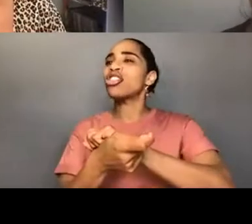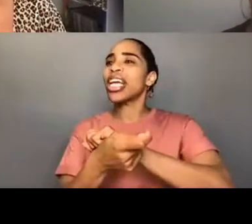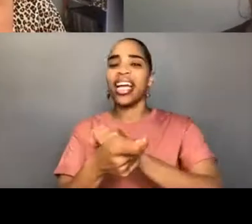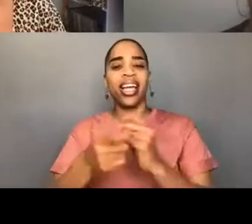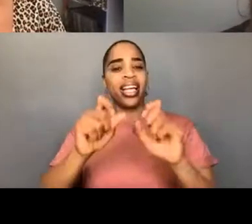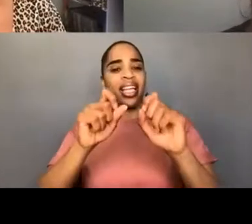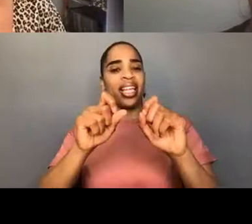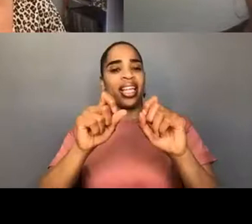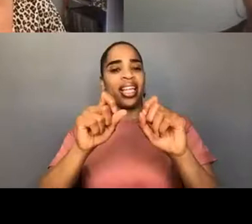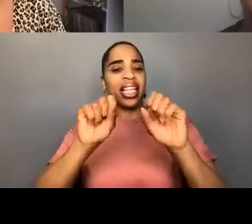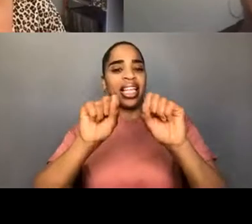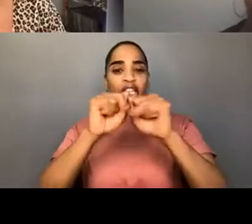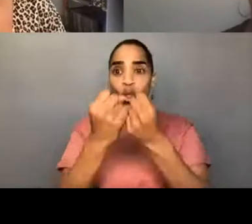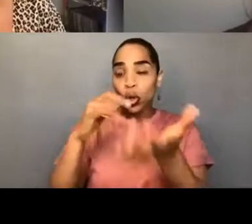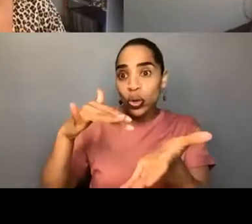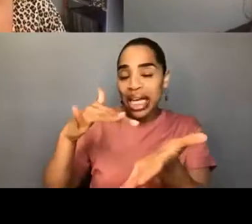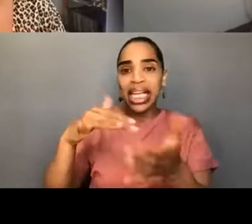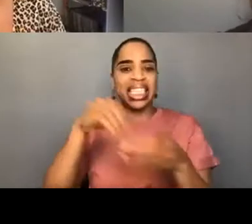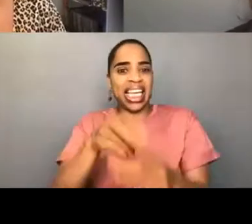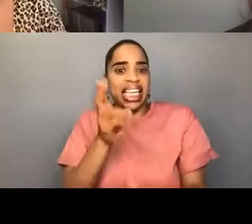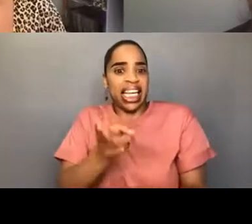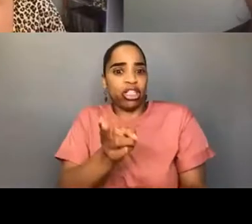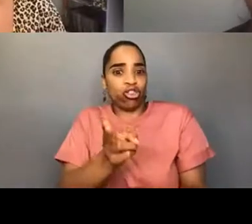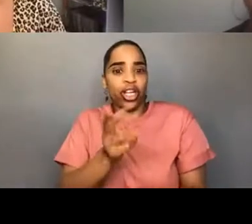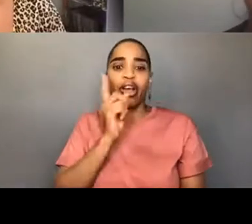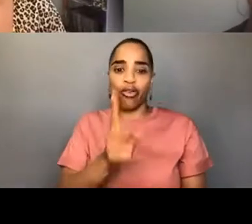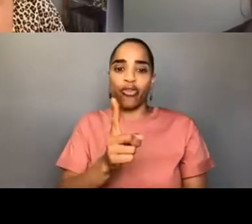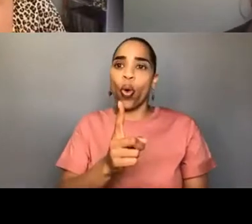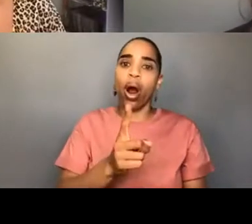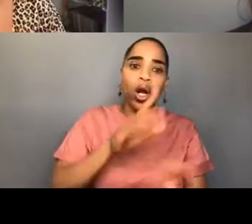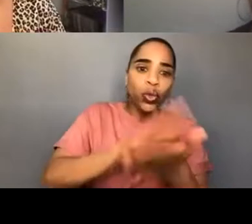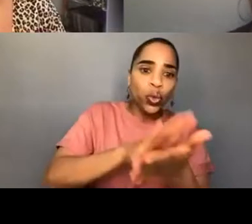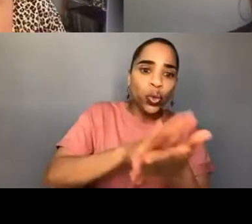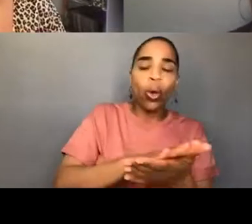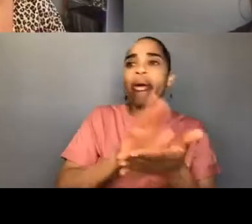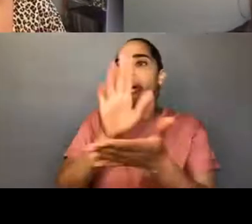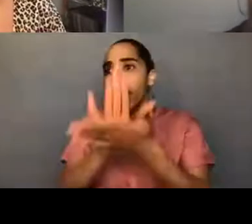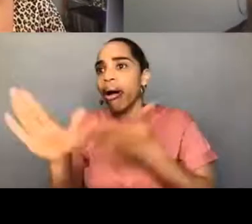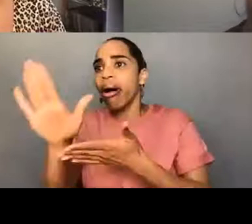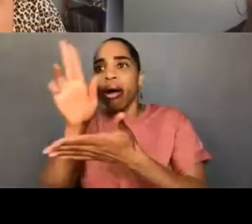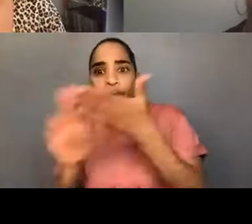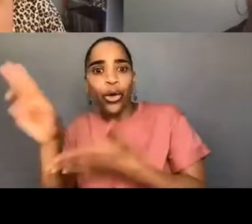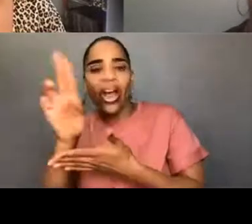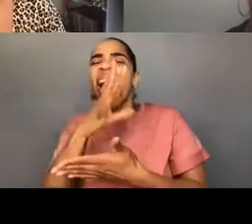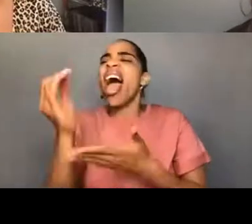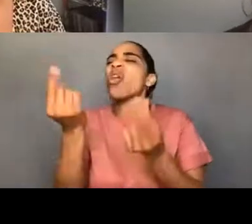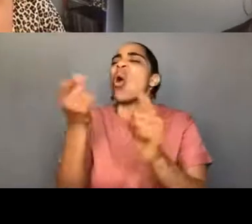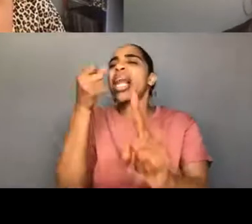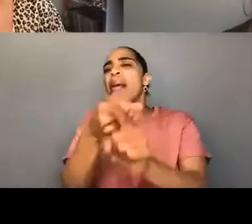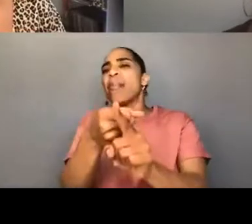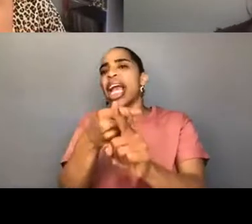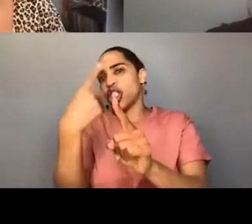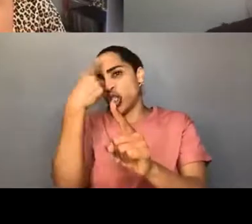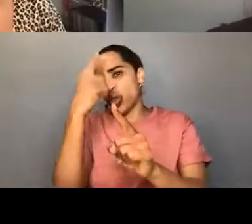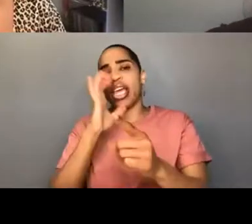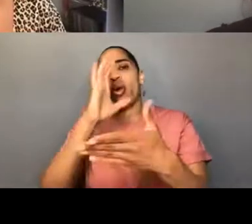studies, the way that social studies and history is being taught in primary and secondary schools going forward? And what implications do you foresee this curriculum